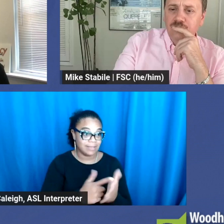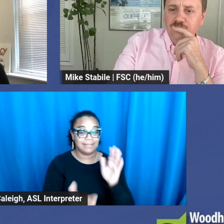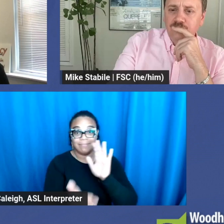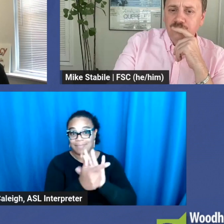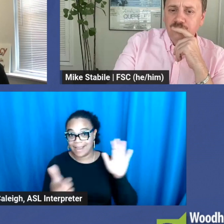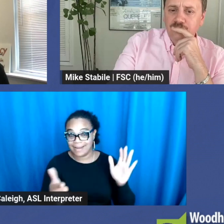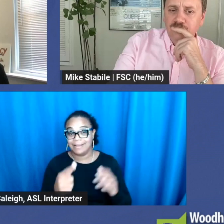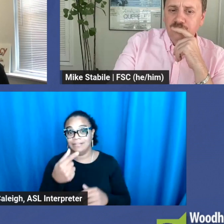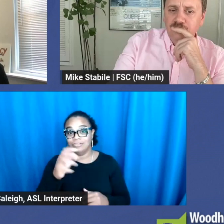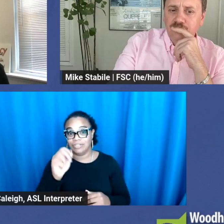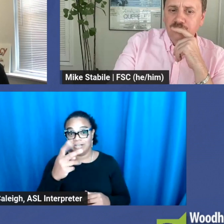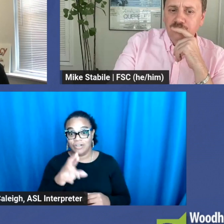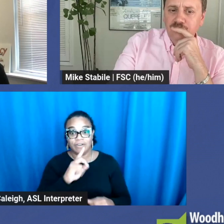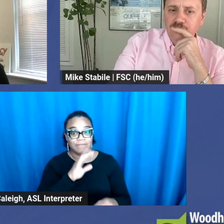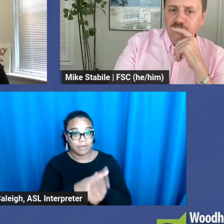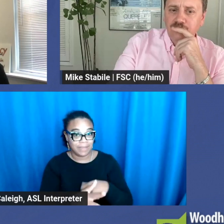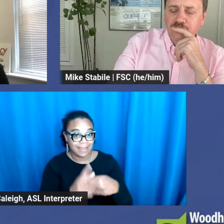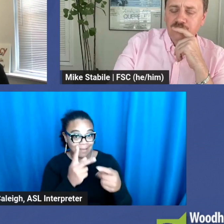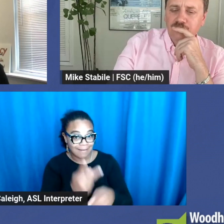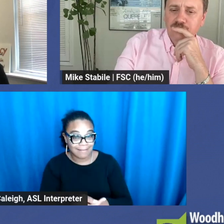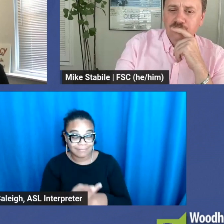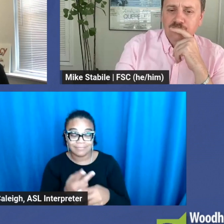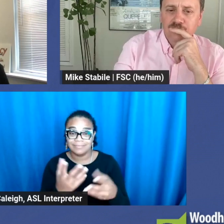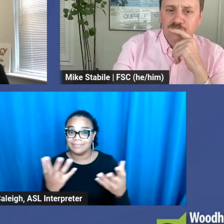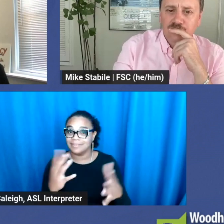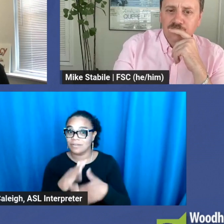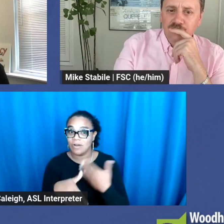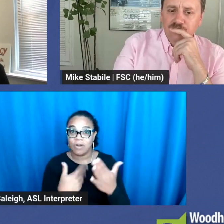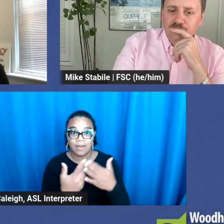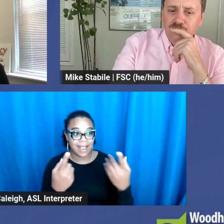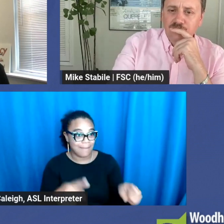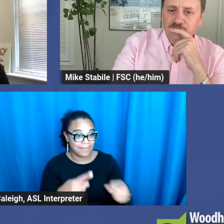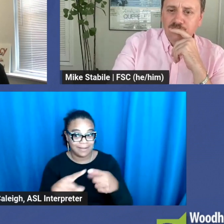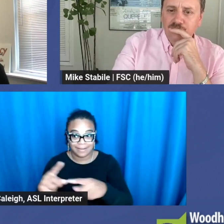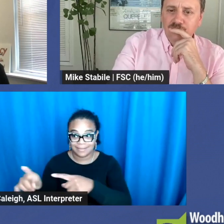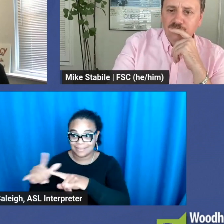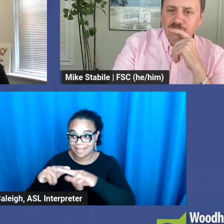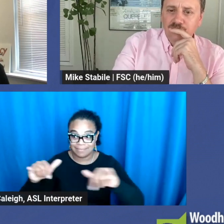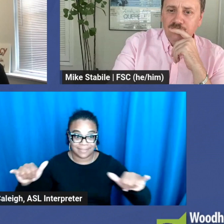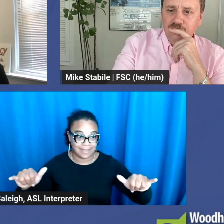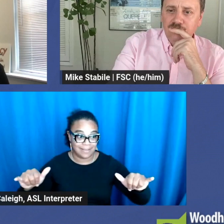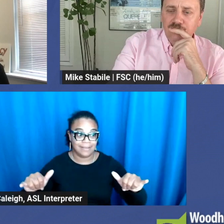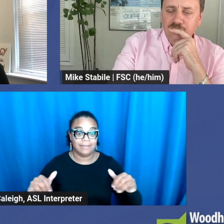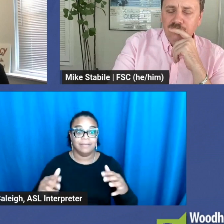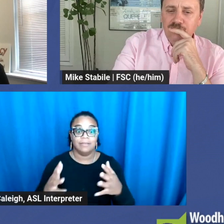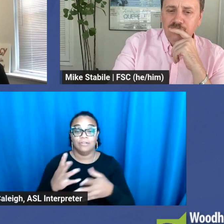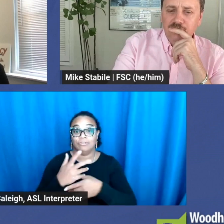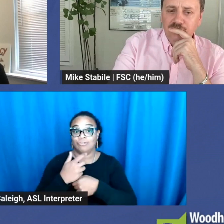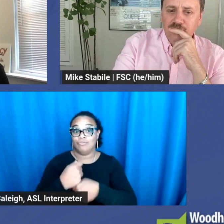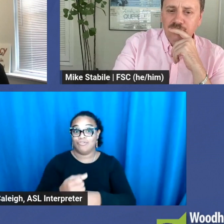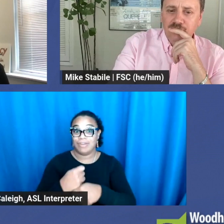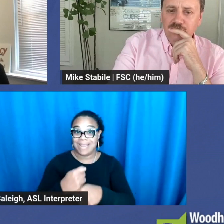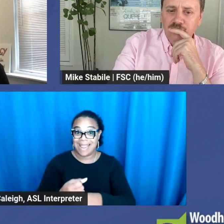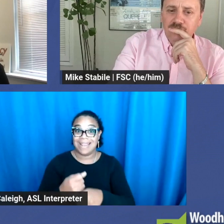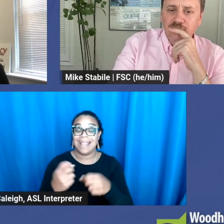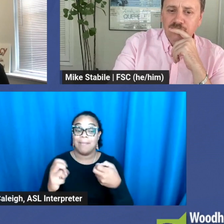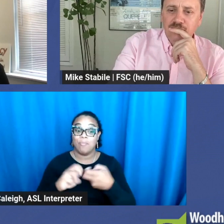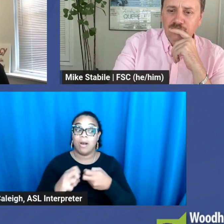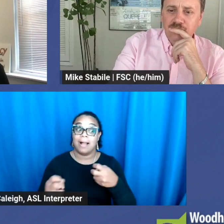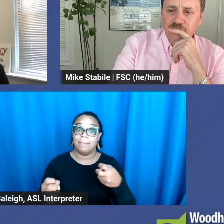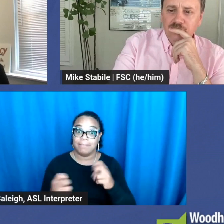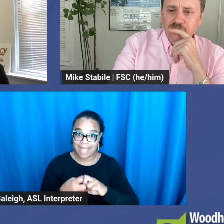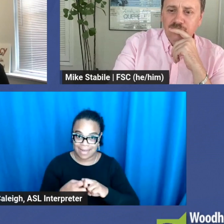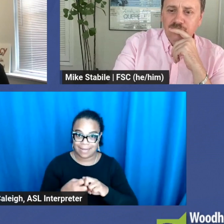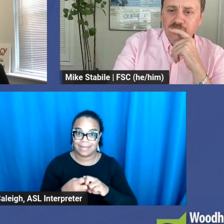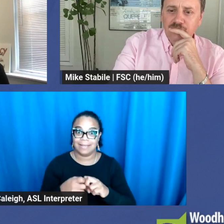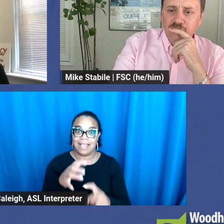all of this is happening at the same time to create this is putting it mildly, but problematic